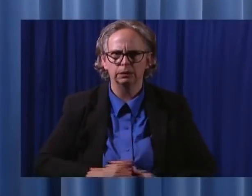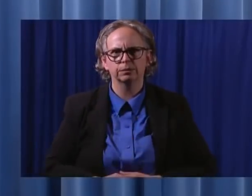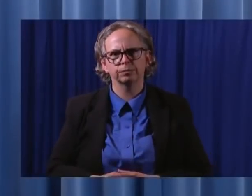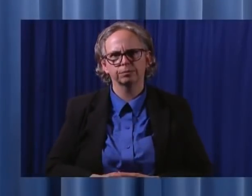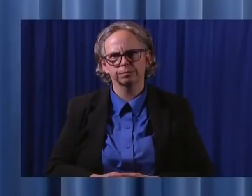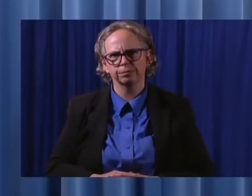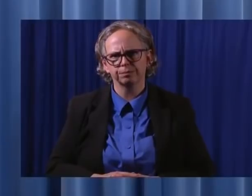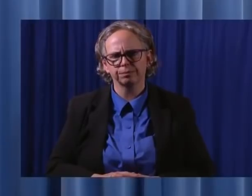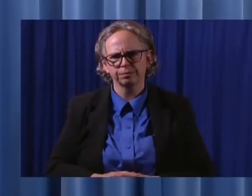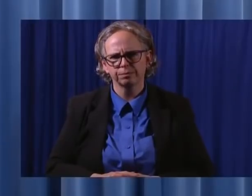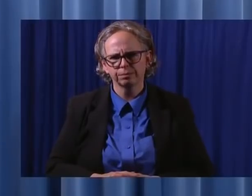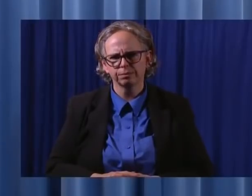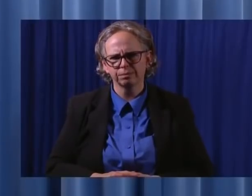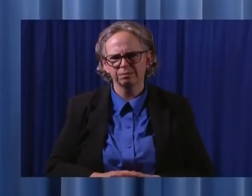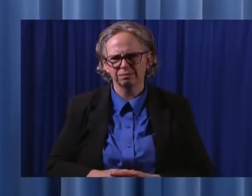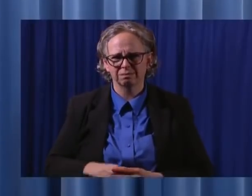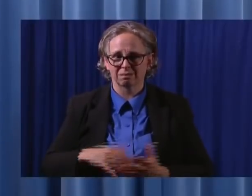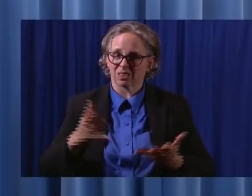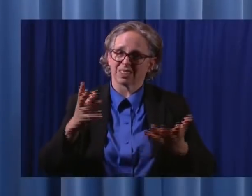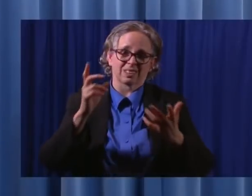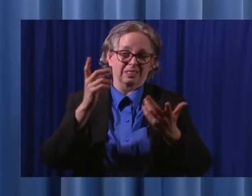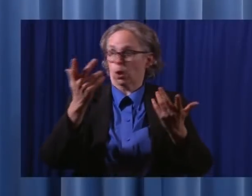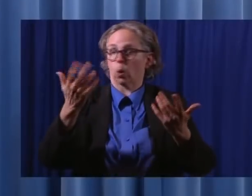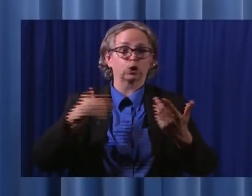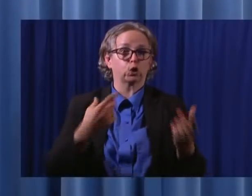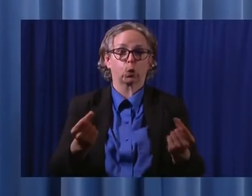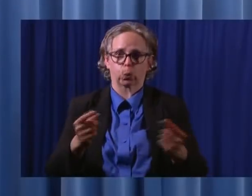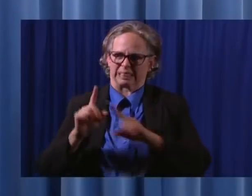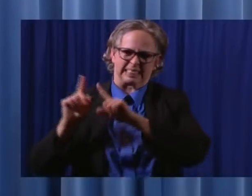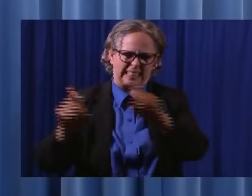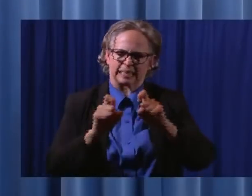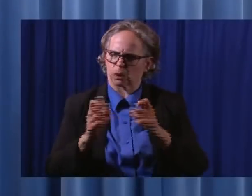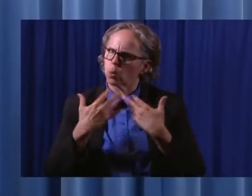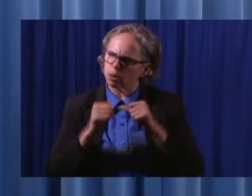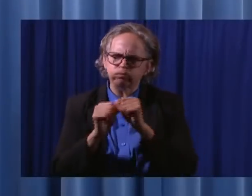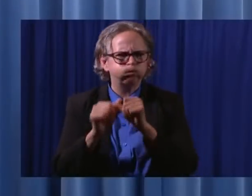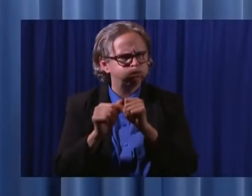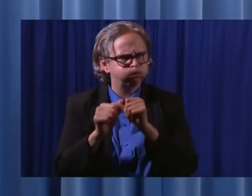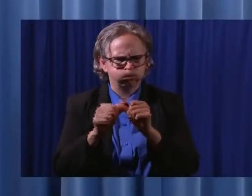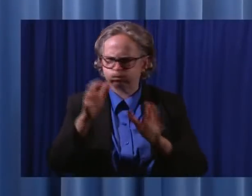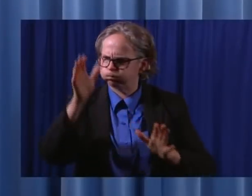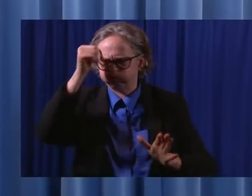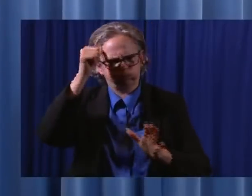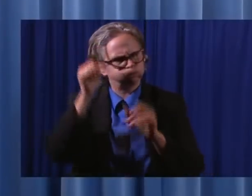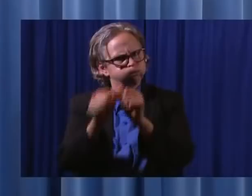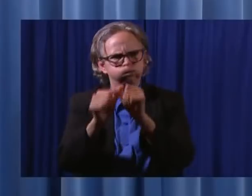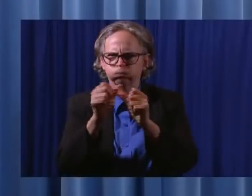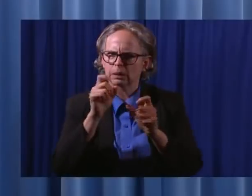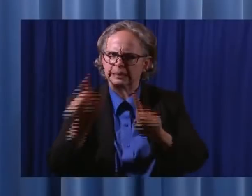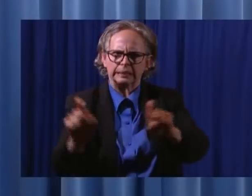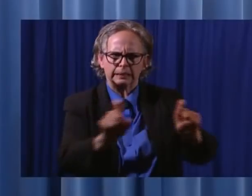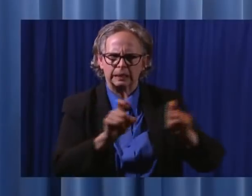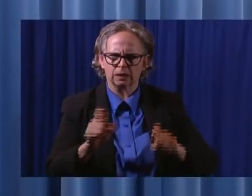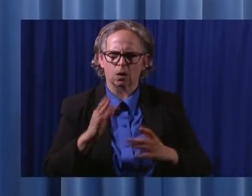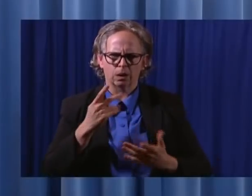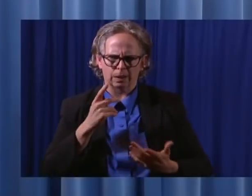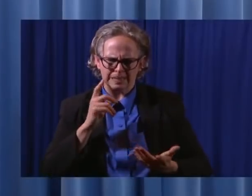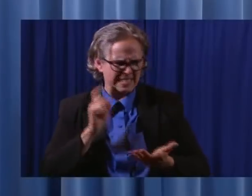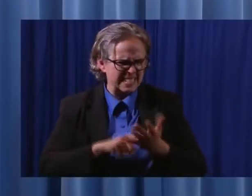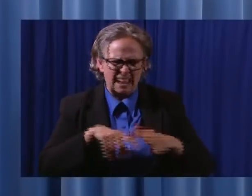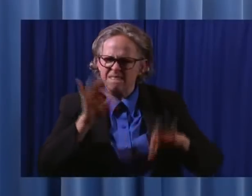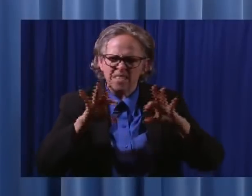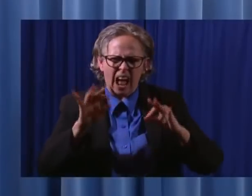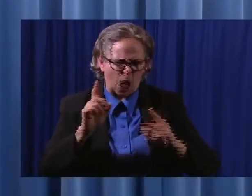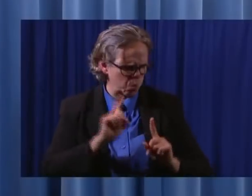testing every day, which is what we're doing. And we're getting a lot more testing. And that's one way to run this devil